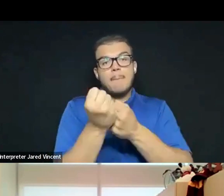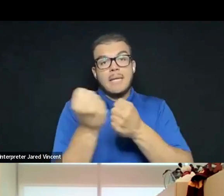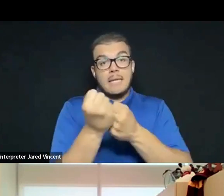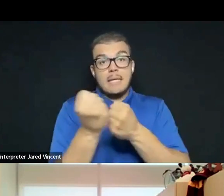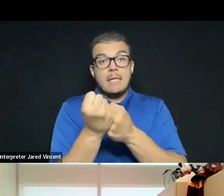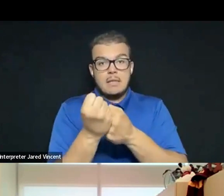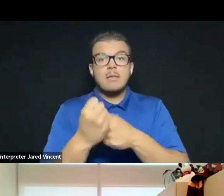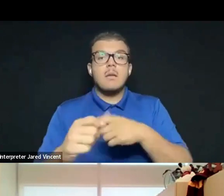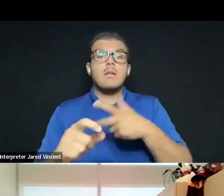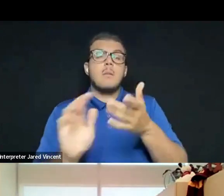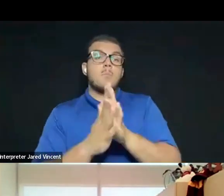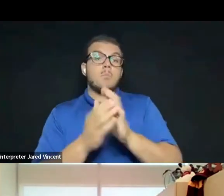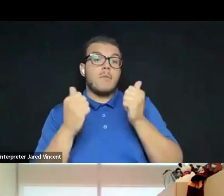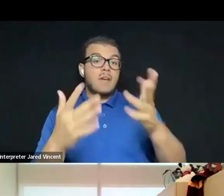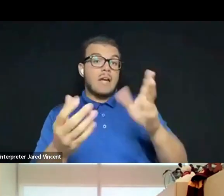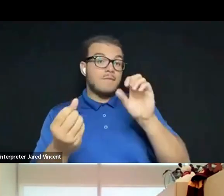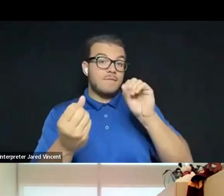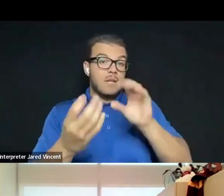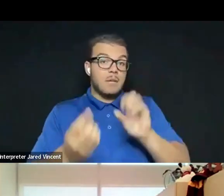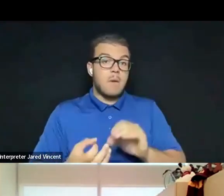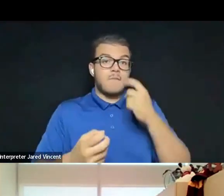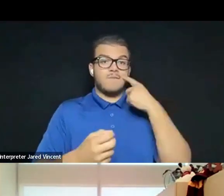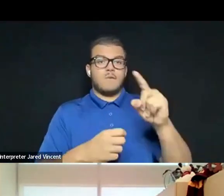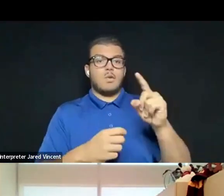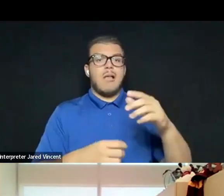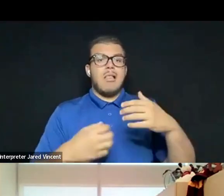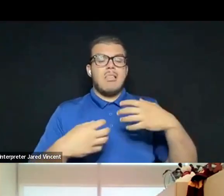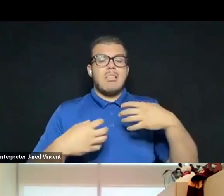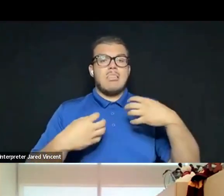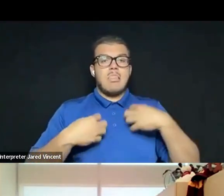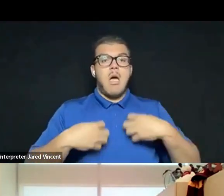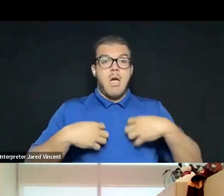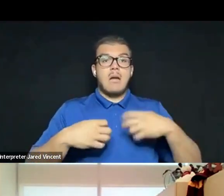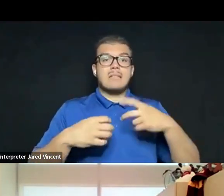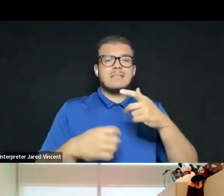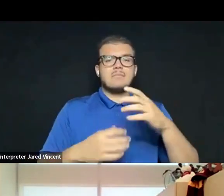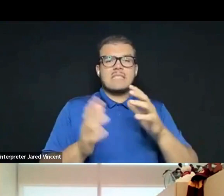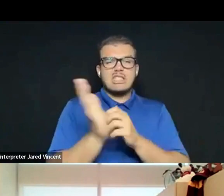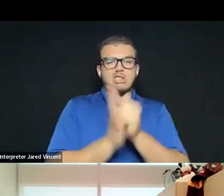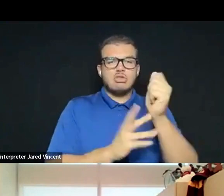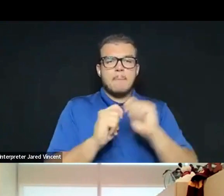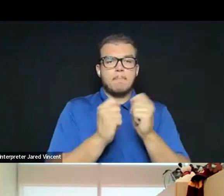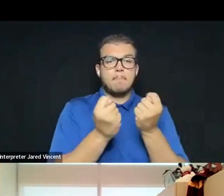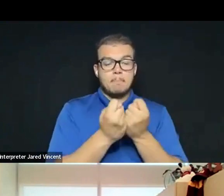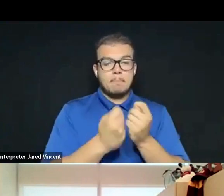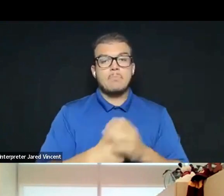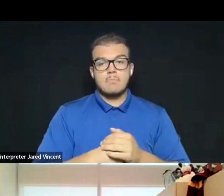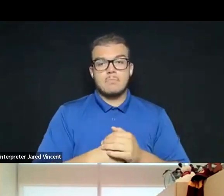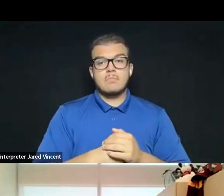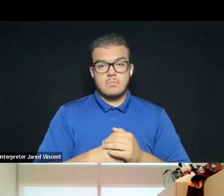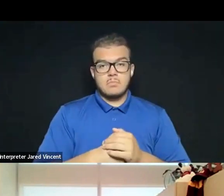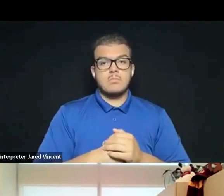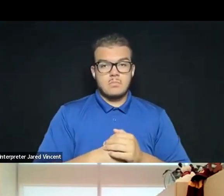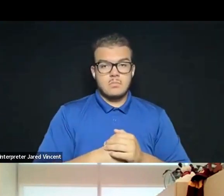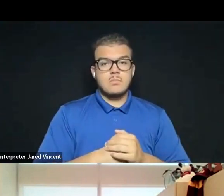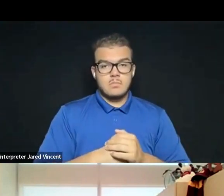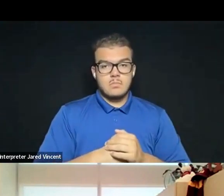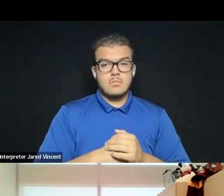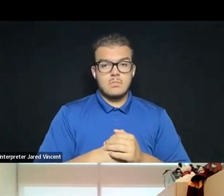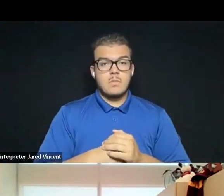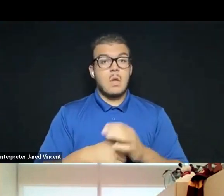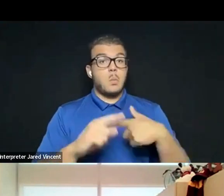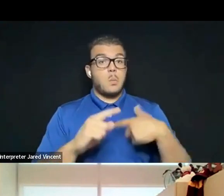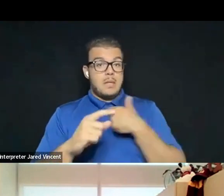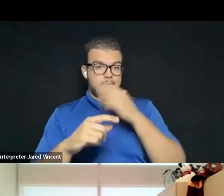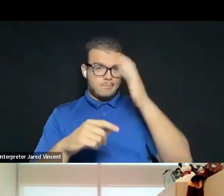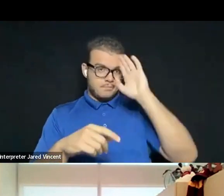feedback to our lung cancer team. And essentially, what we knew going into the ACURE study